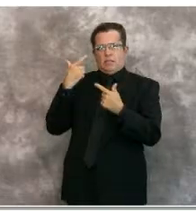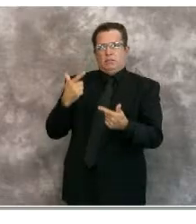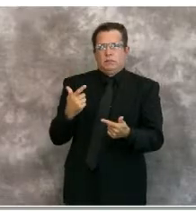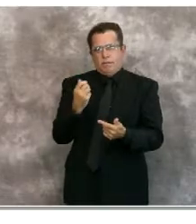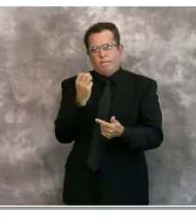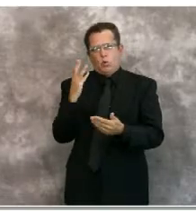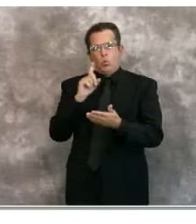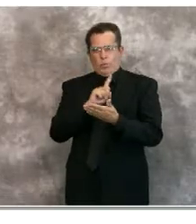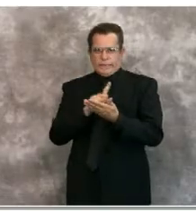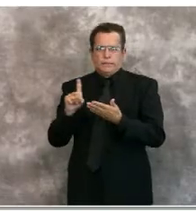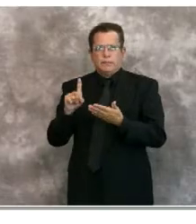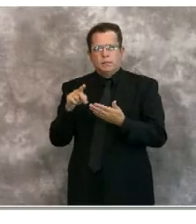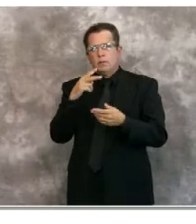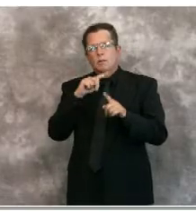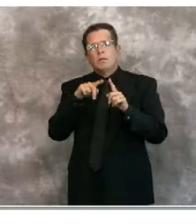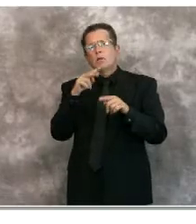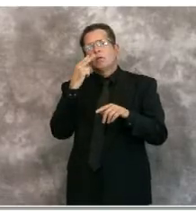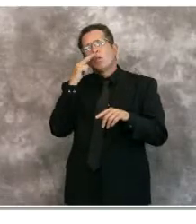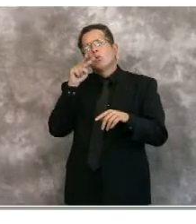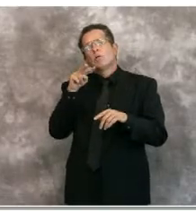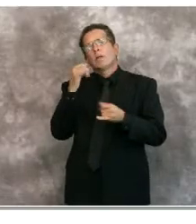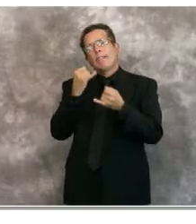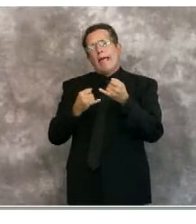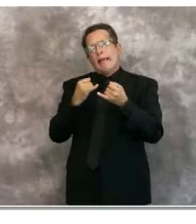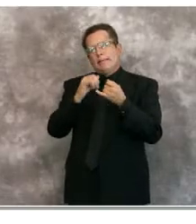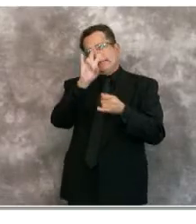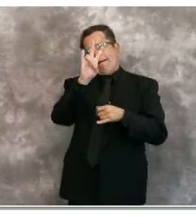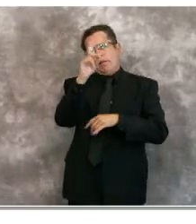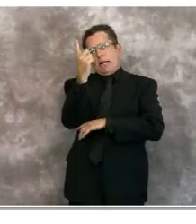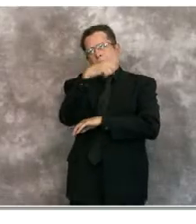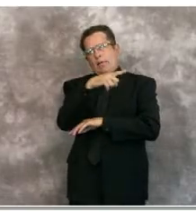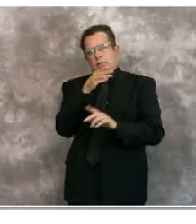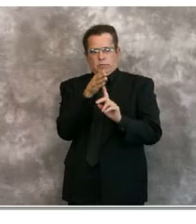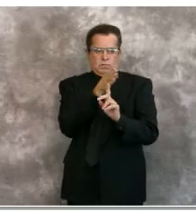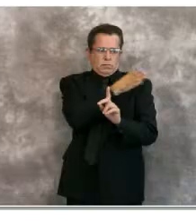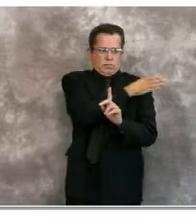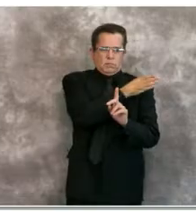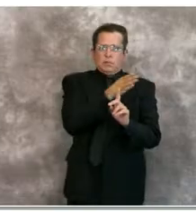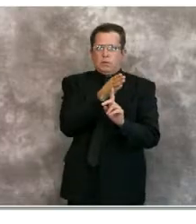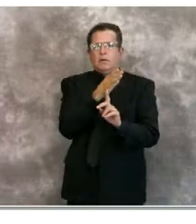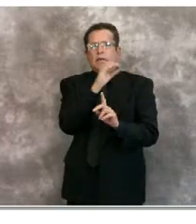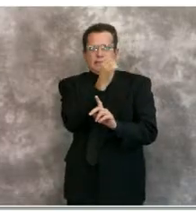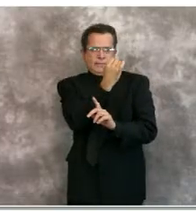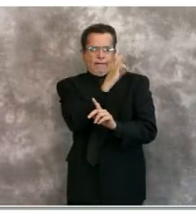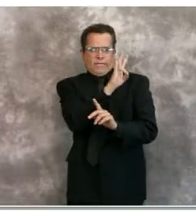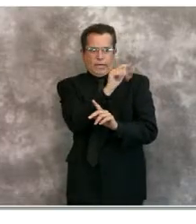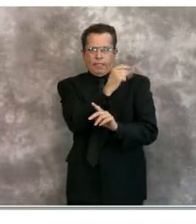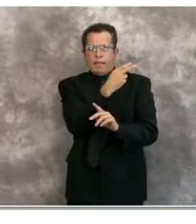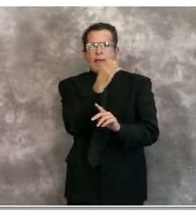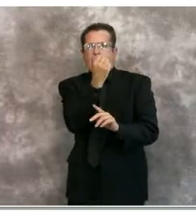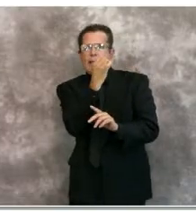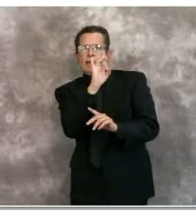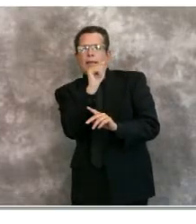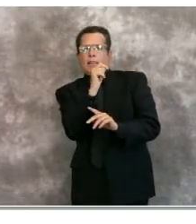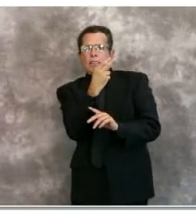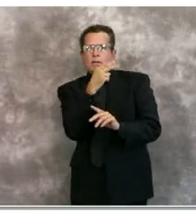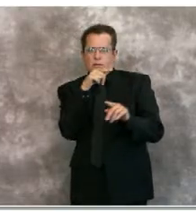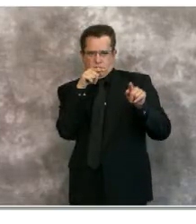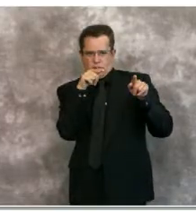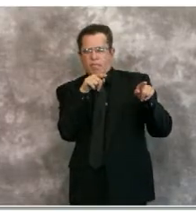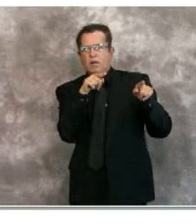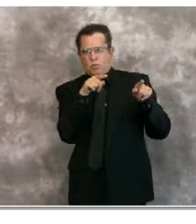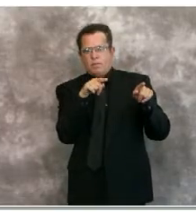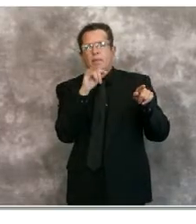but look particularly at the last 7 days. And for the 17th and the 18th, that again is due to